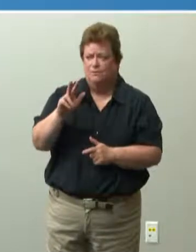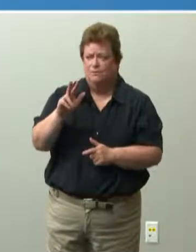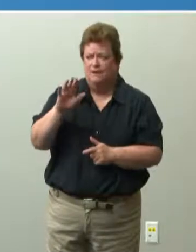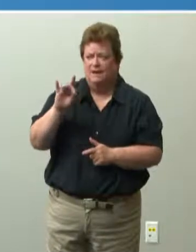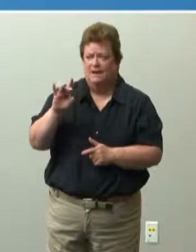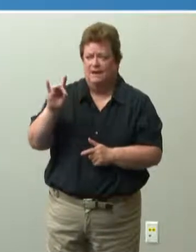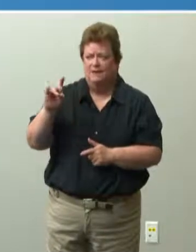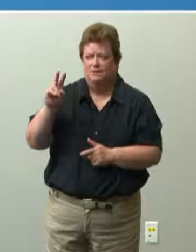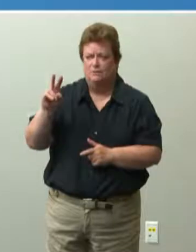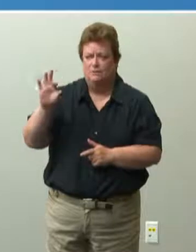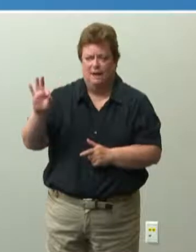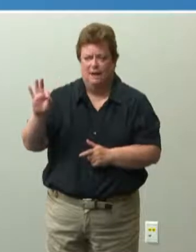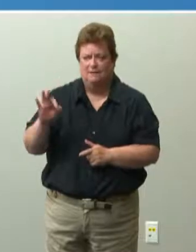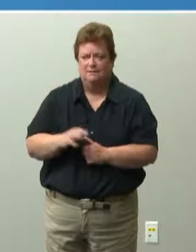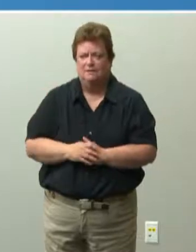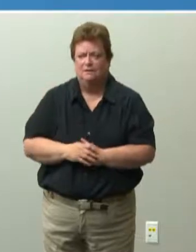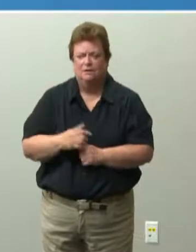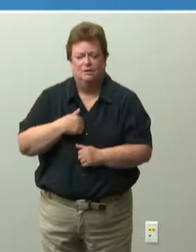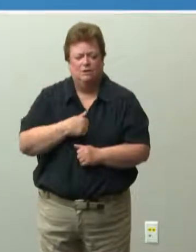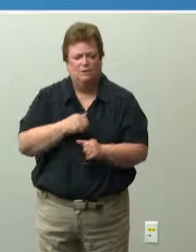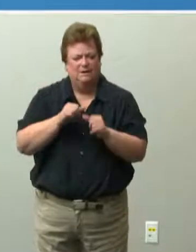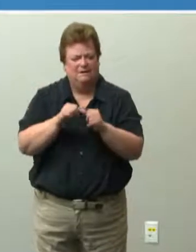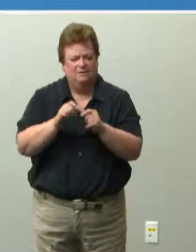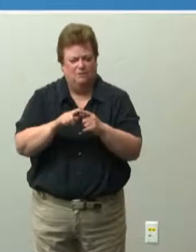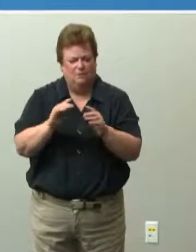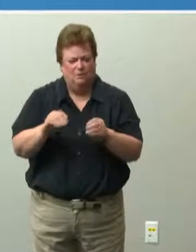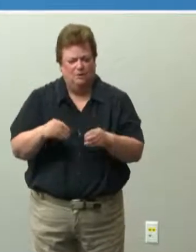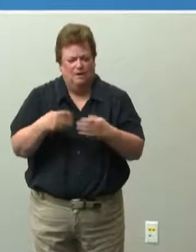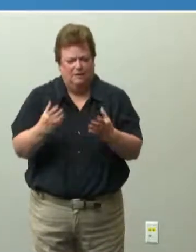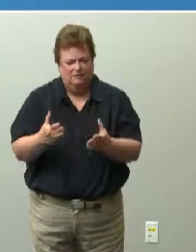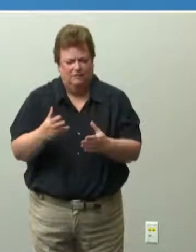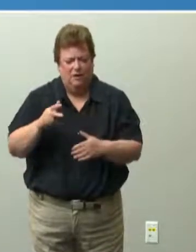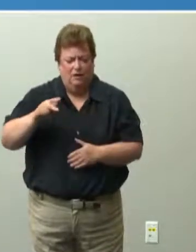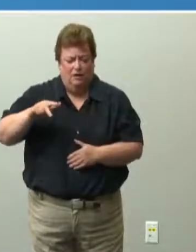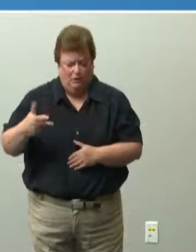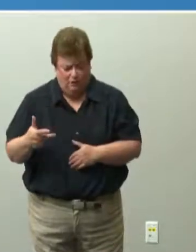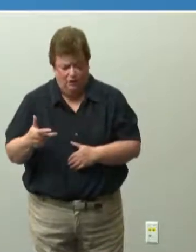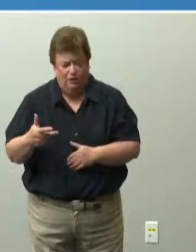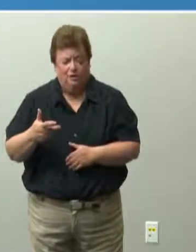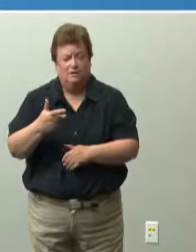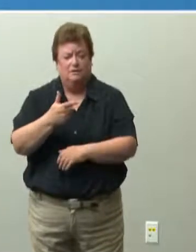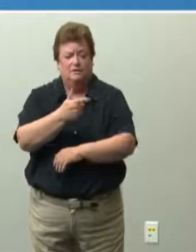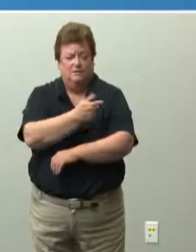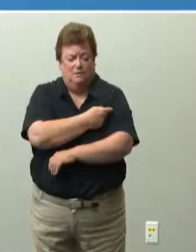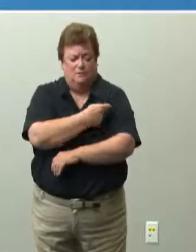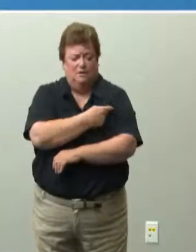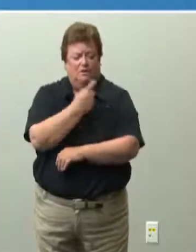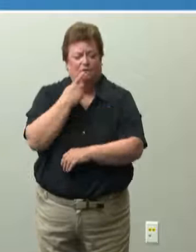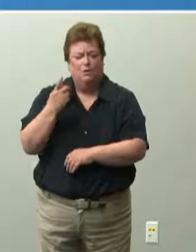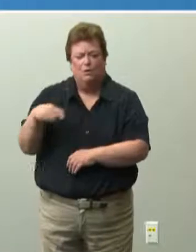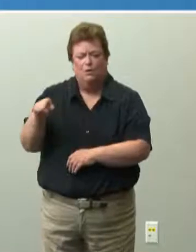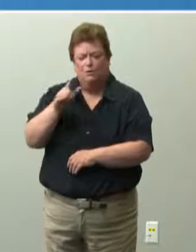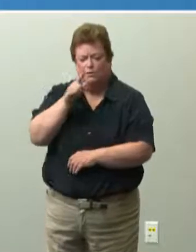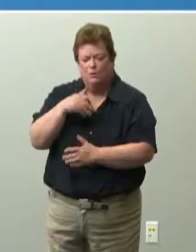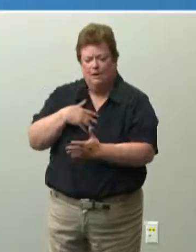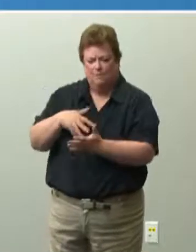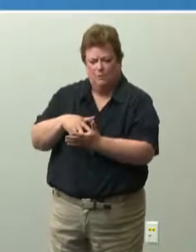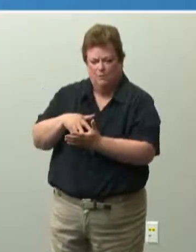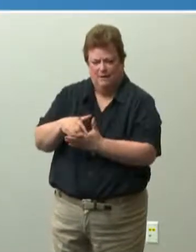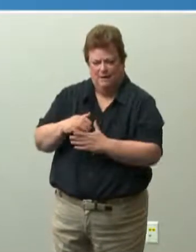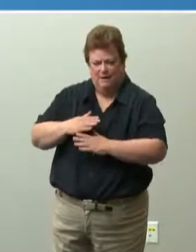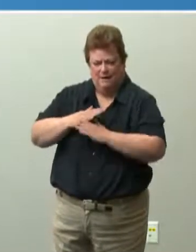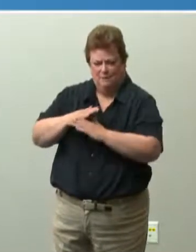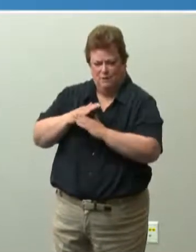438829. We also continue to administer third doses of vaccine to those individuals who have weakened immune